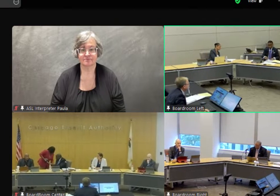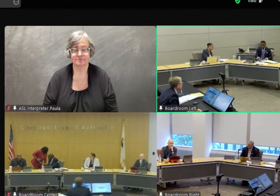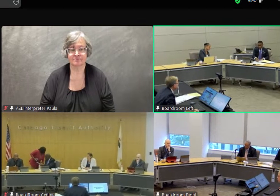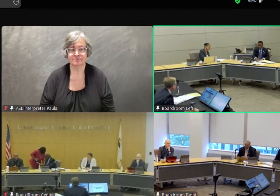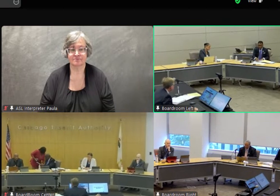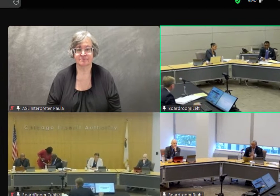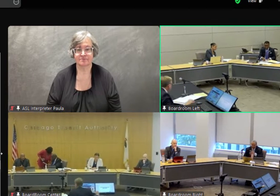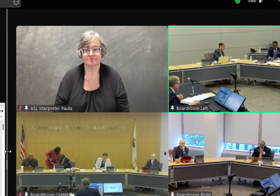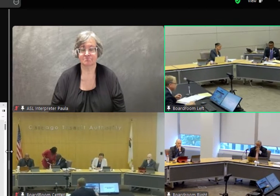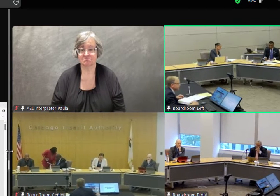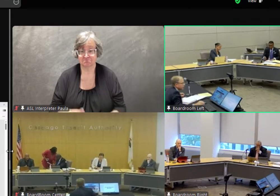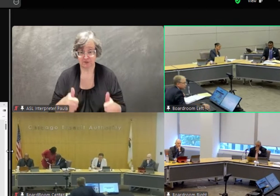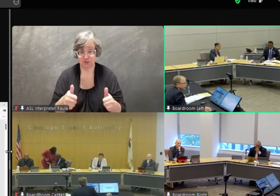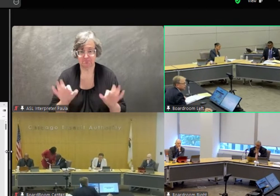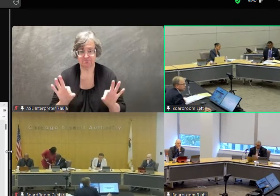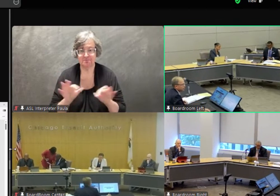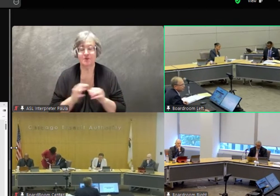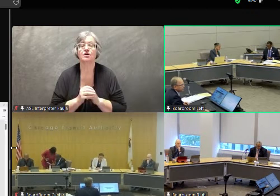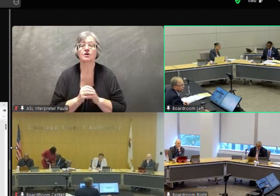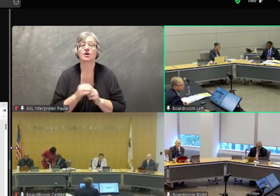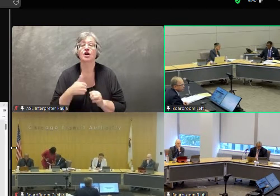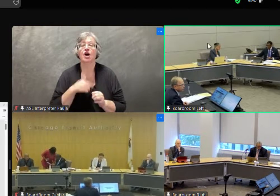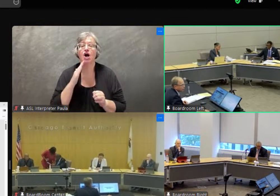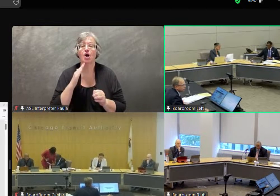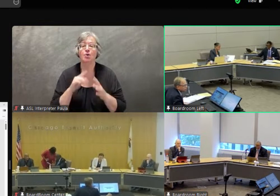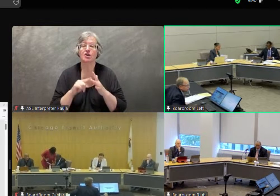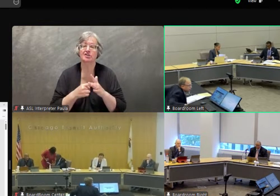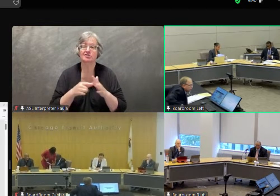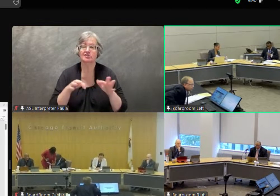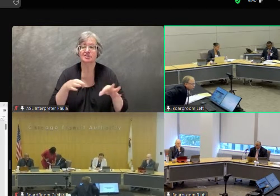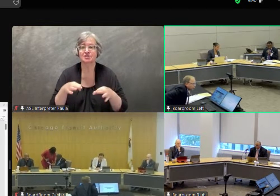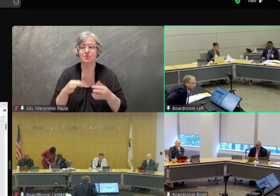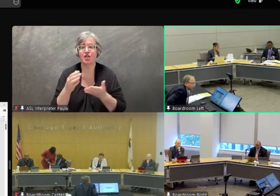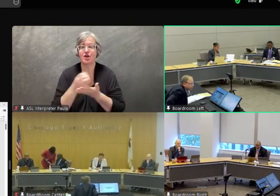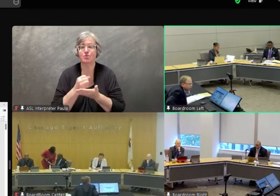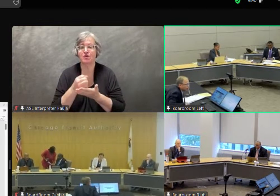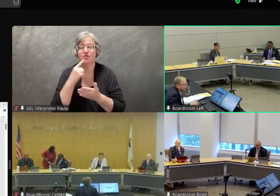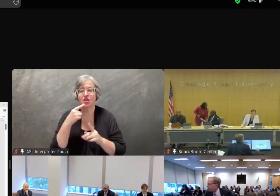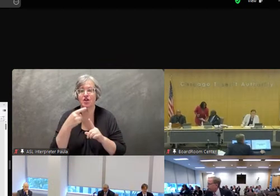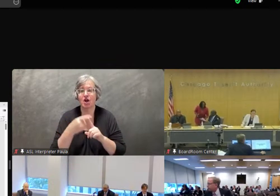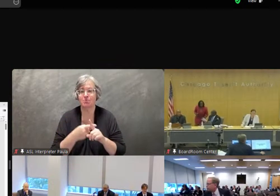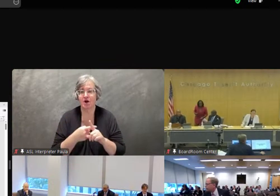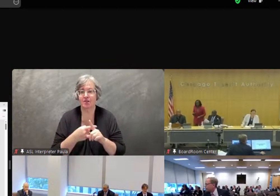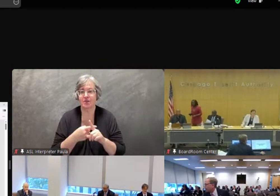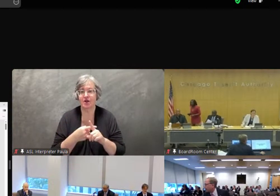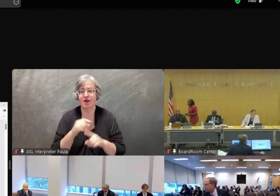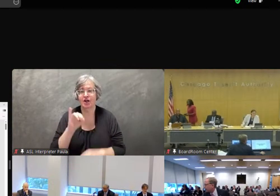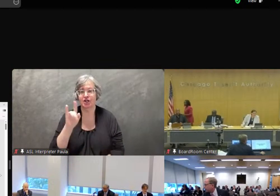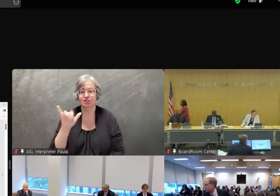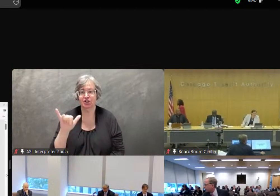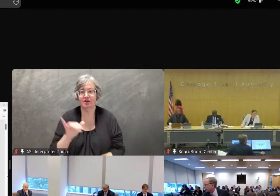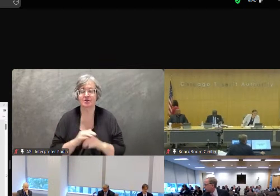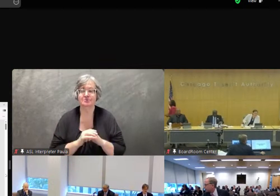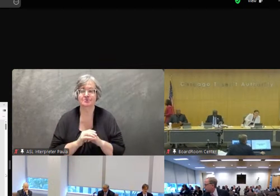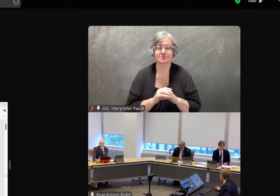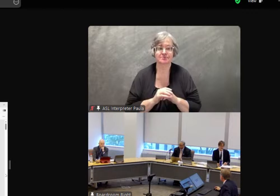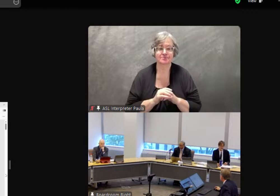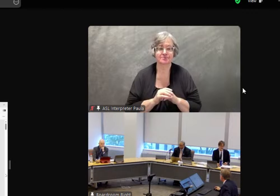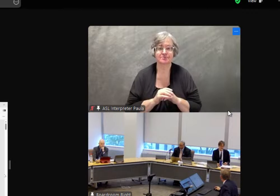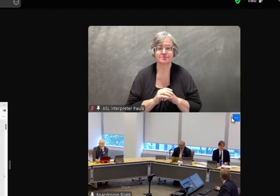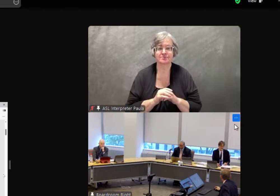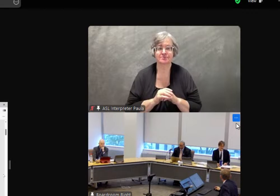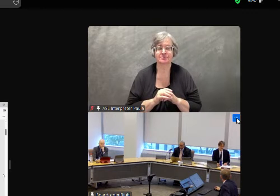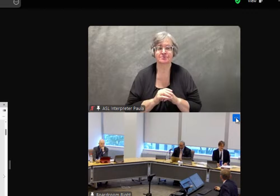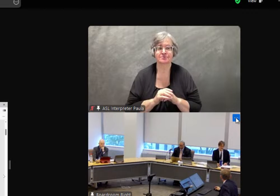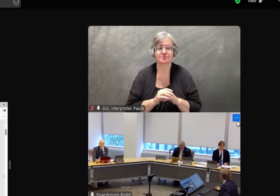Like we have it up there. Okay. Let me start by going through the revenues here for the month of July. Go to